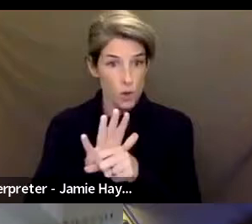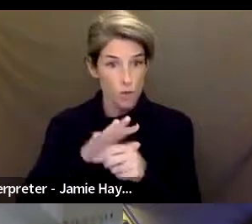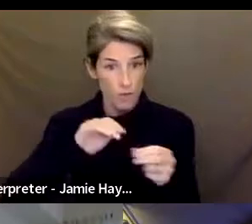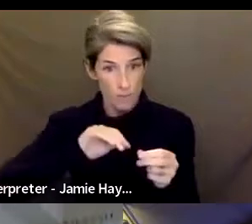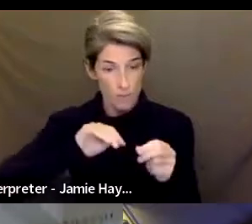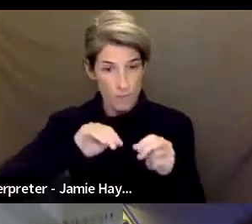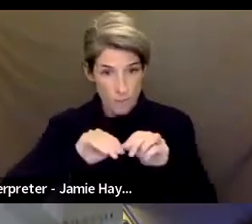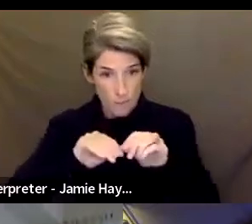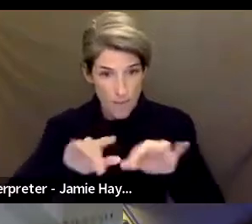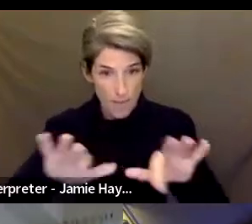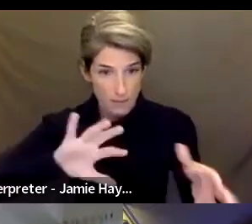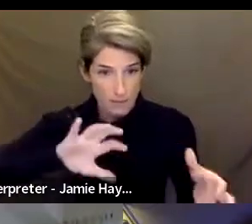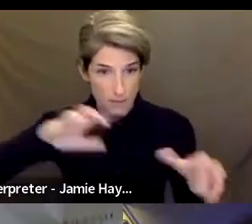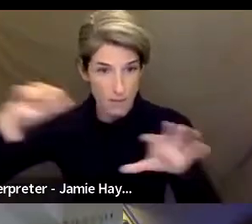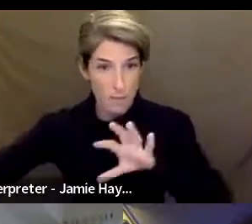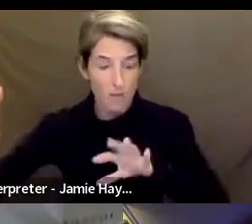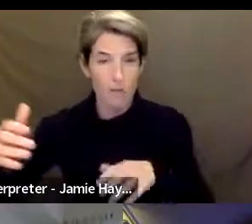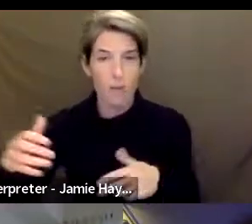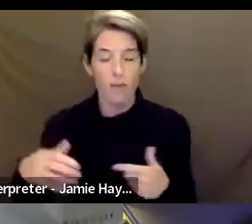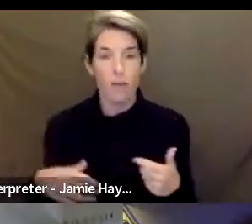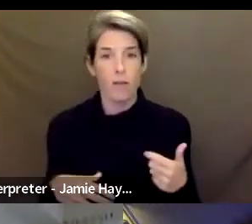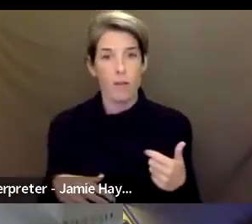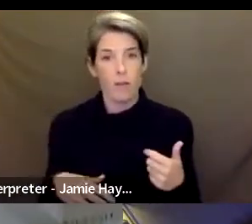we realized that even for theater,